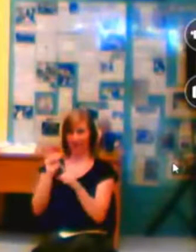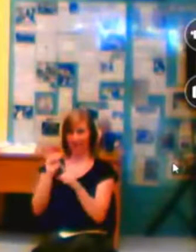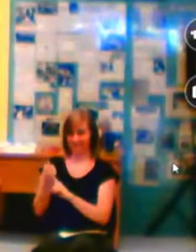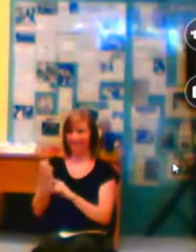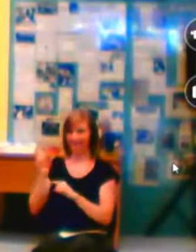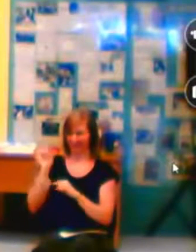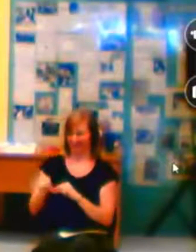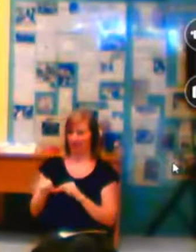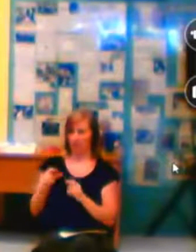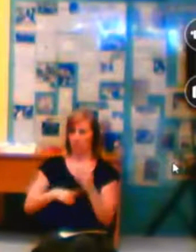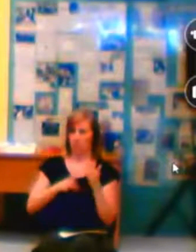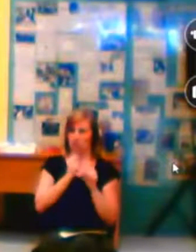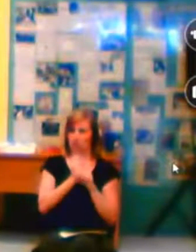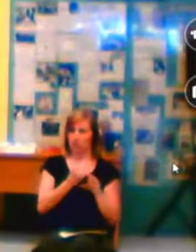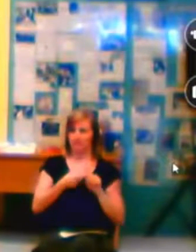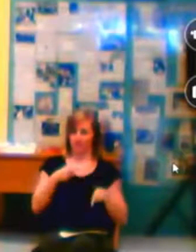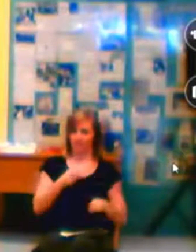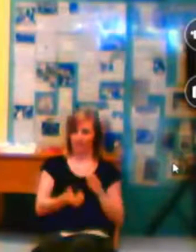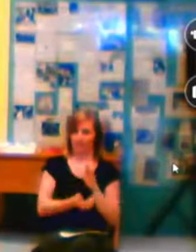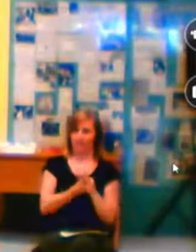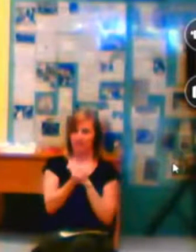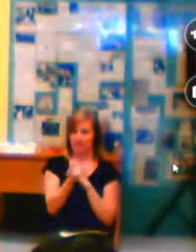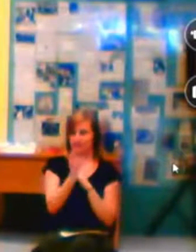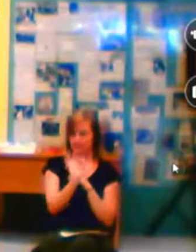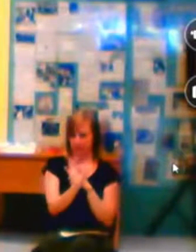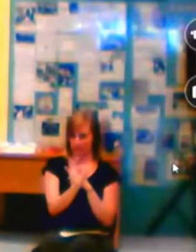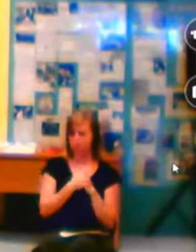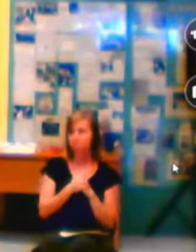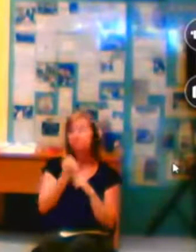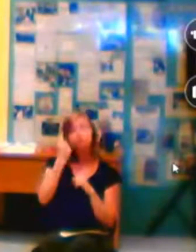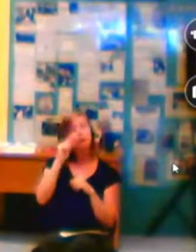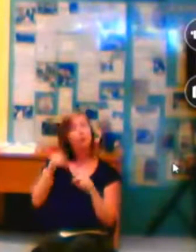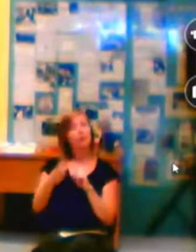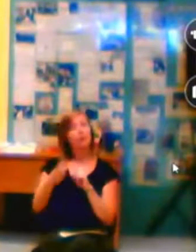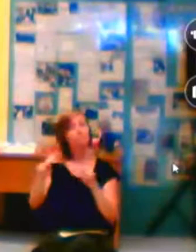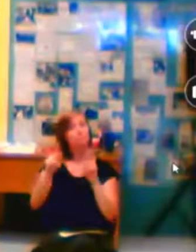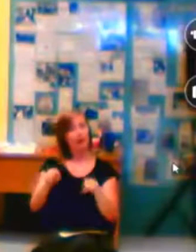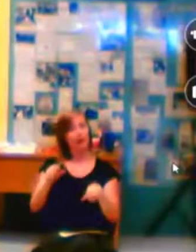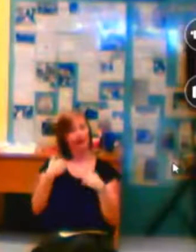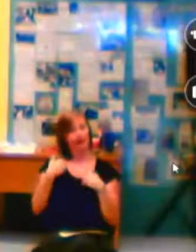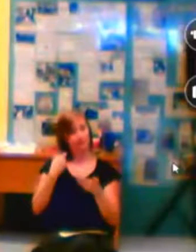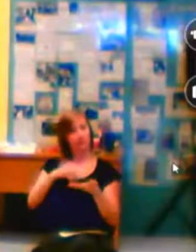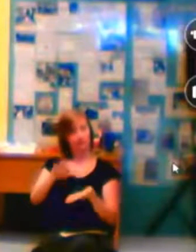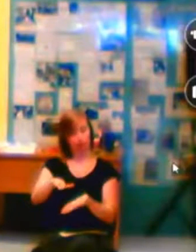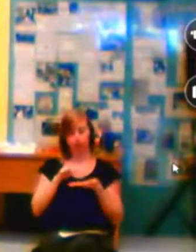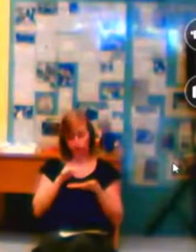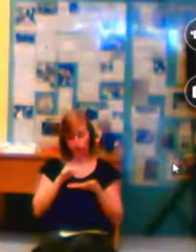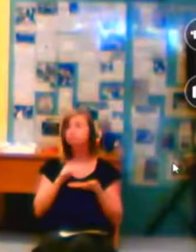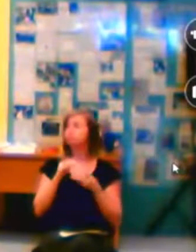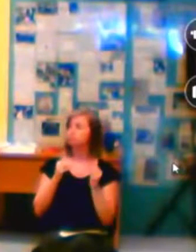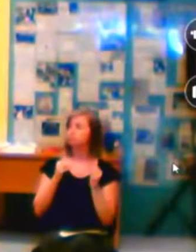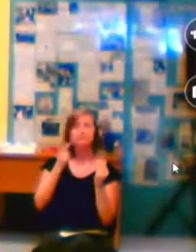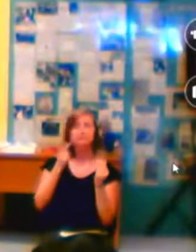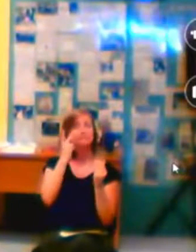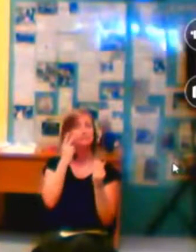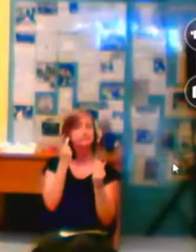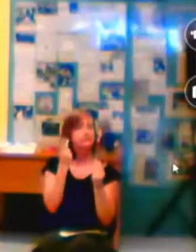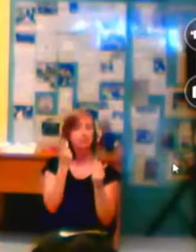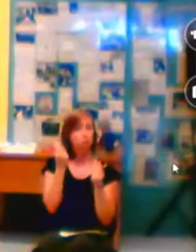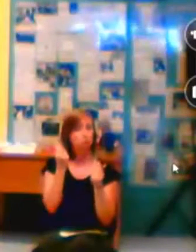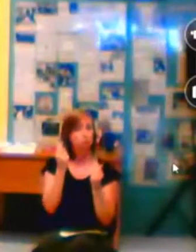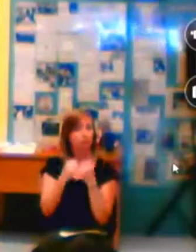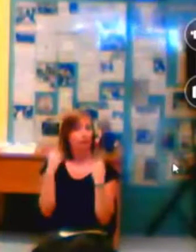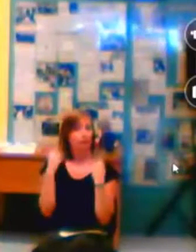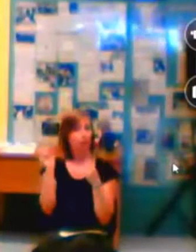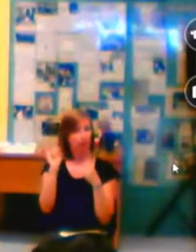from healthcare. And unfortunately, a toxic working environment and very high taxes is what Amendment 69 creates.